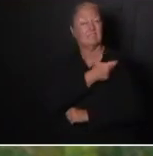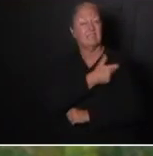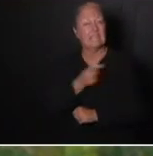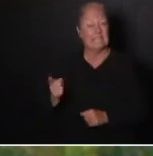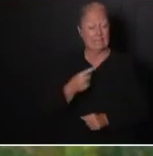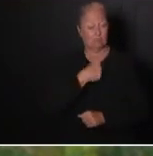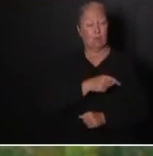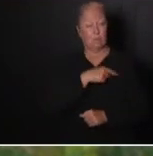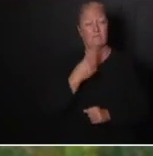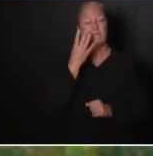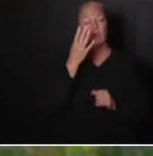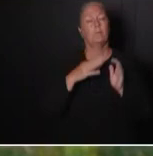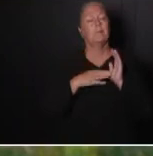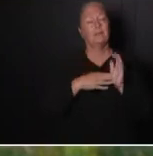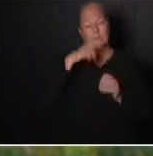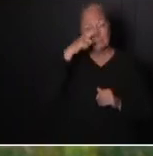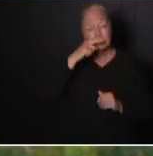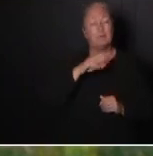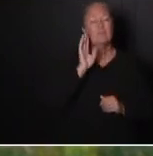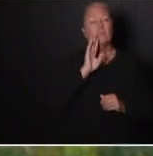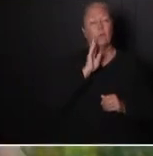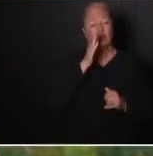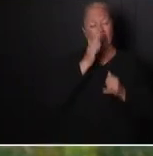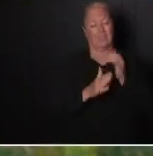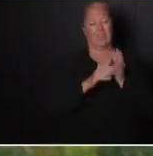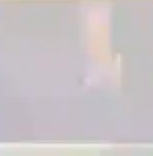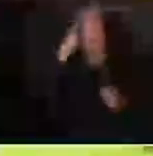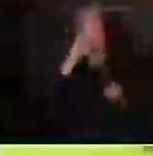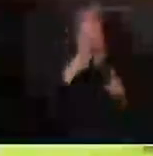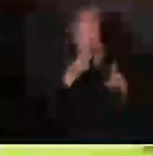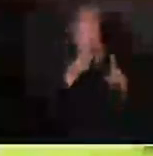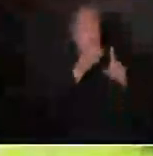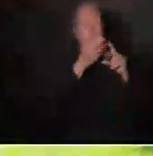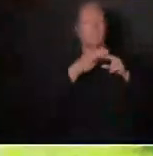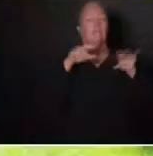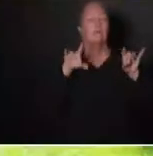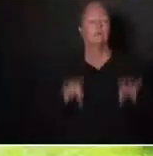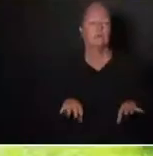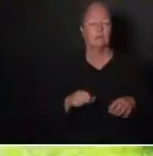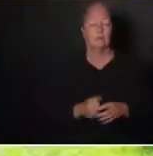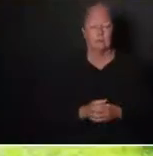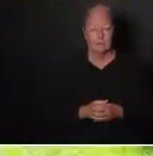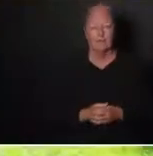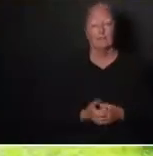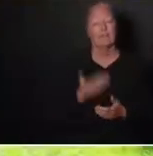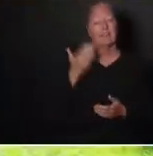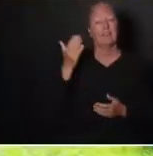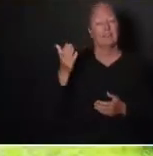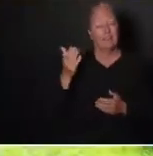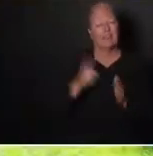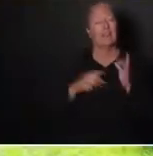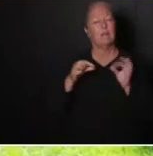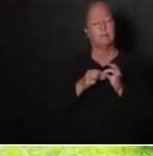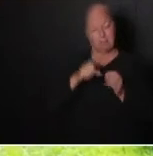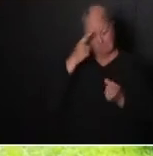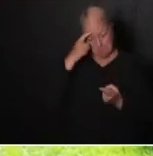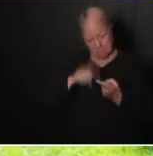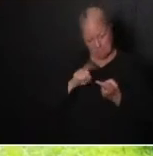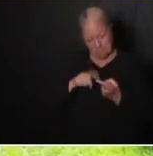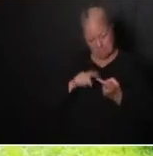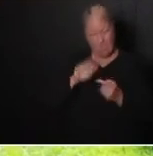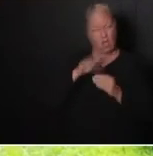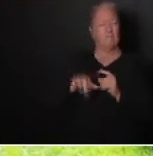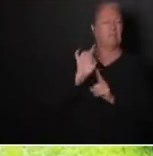vaccinate 4 million Australians before the end of March, tomorrow. Our opponents are obsessed with one thing,